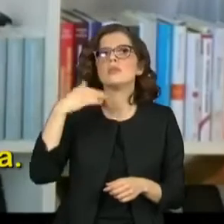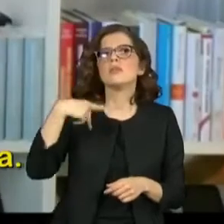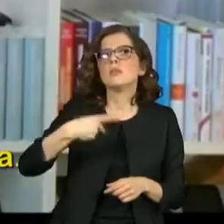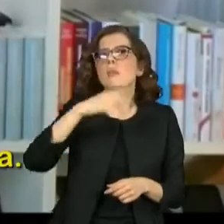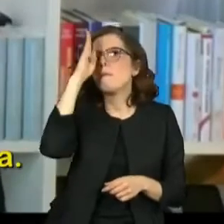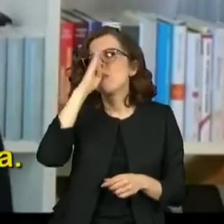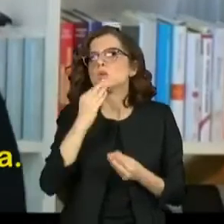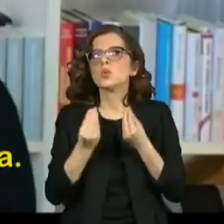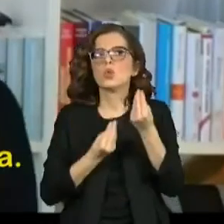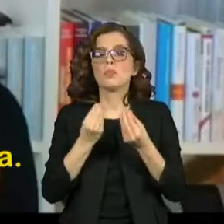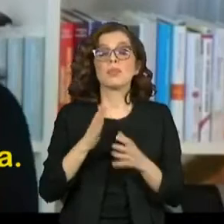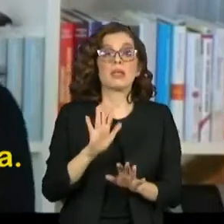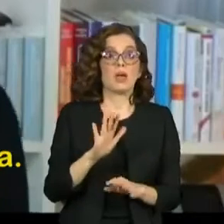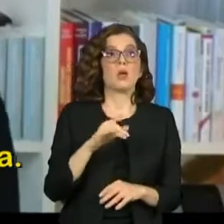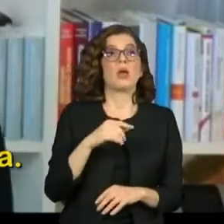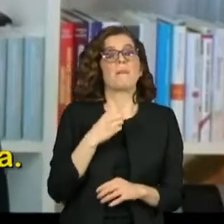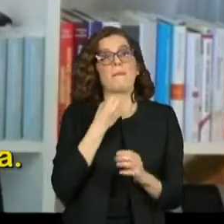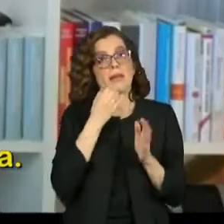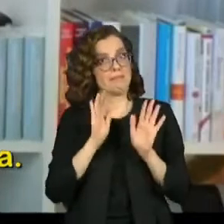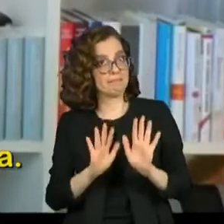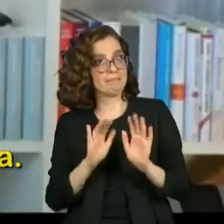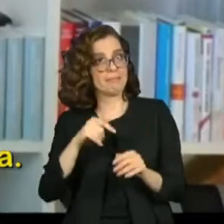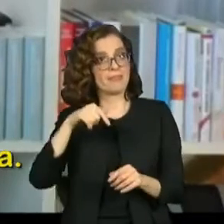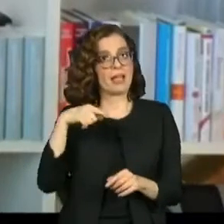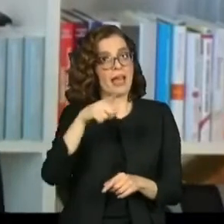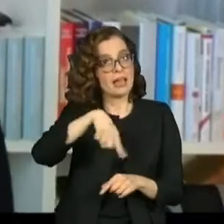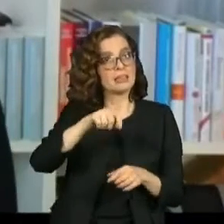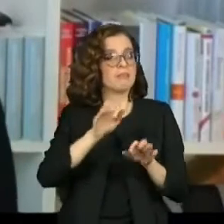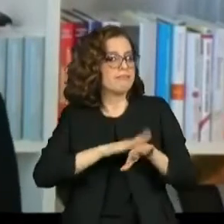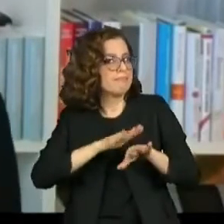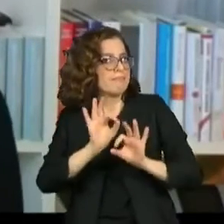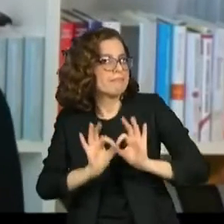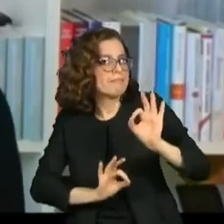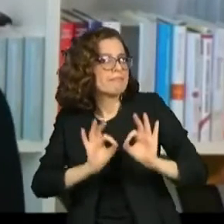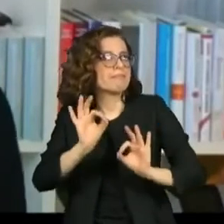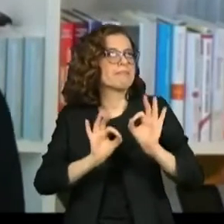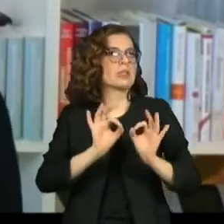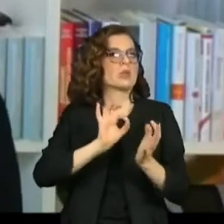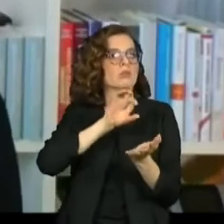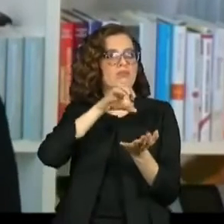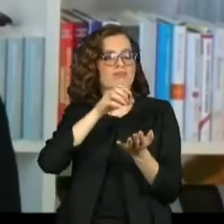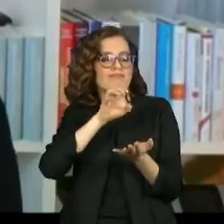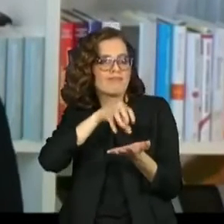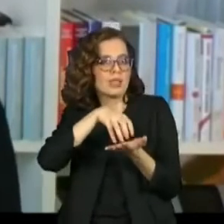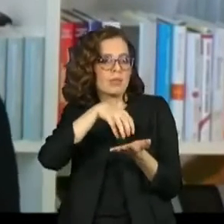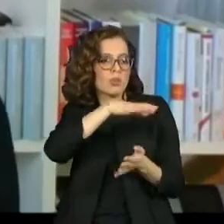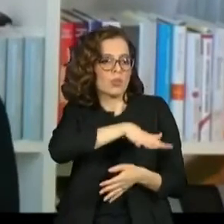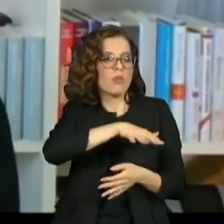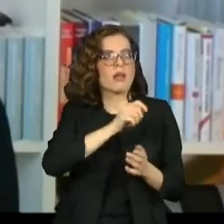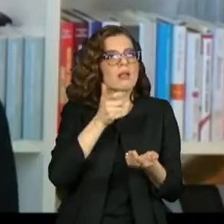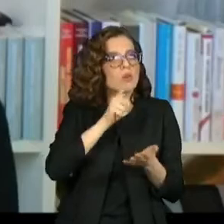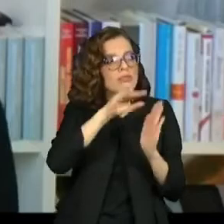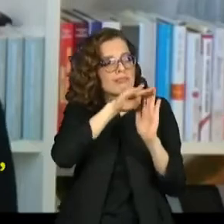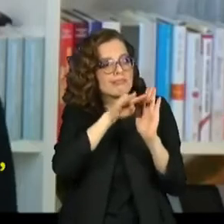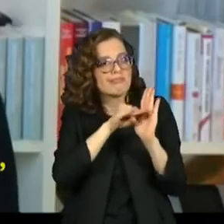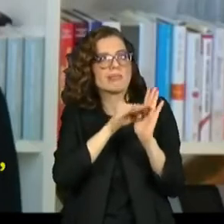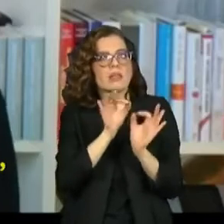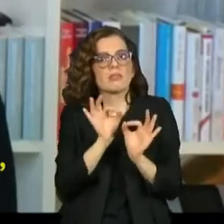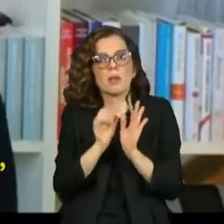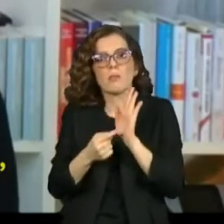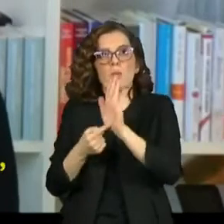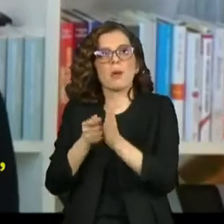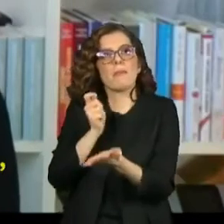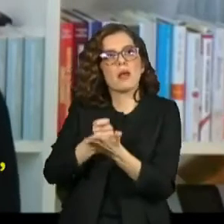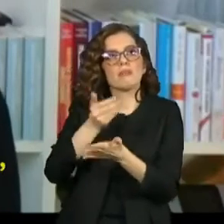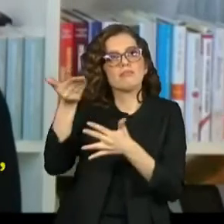Well, they're right in the process of designing it now. They have an existing loan scheme for people who go to university, which